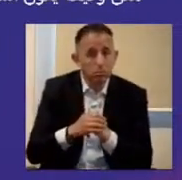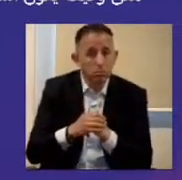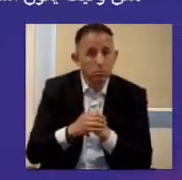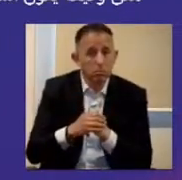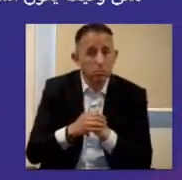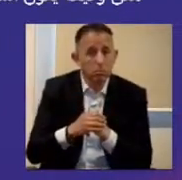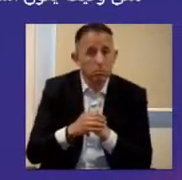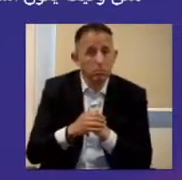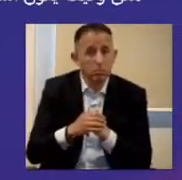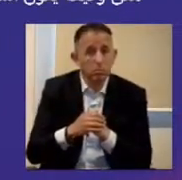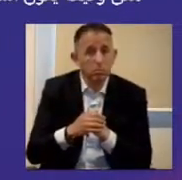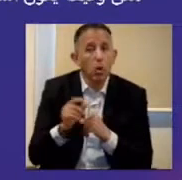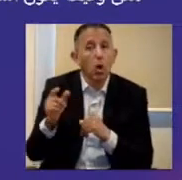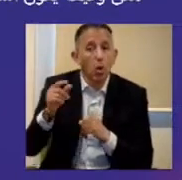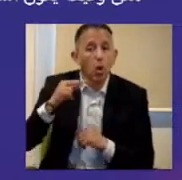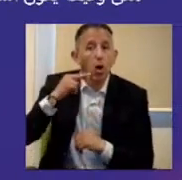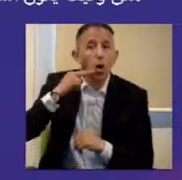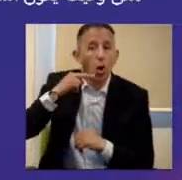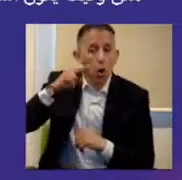conference